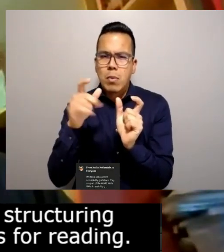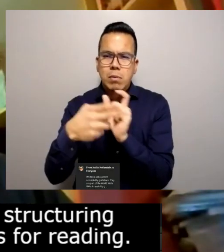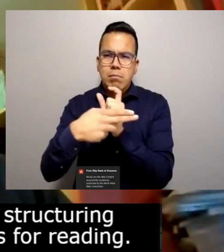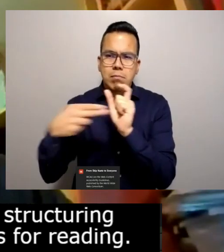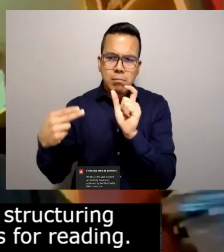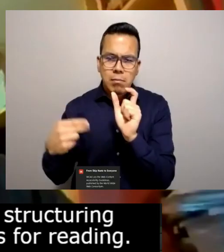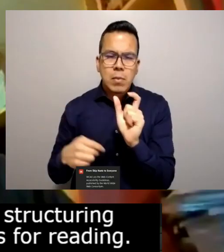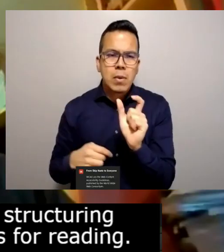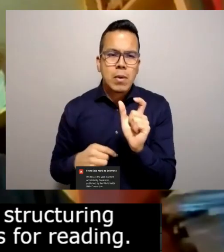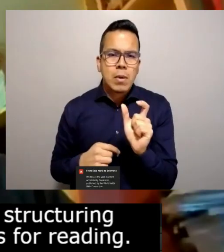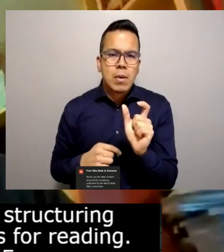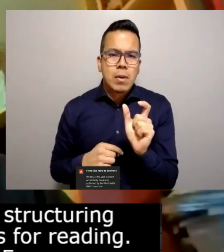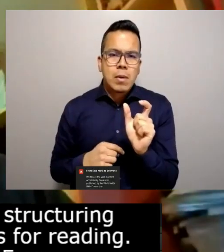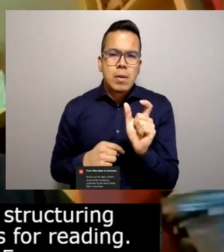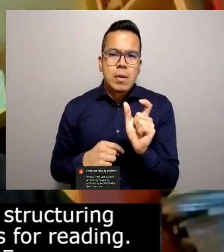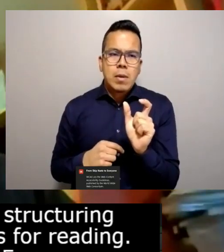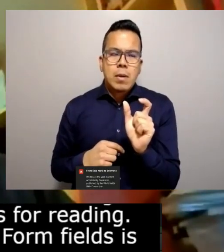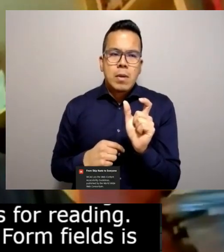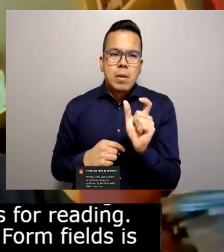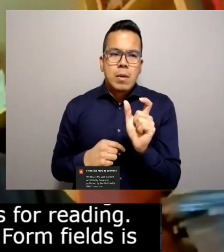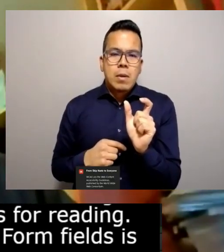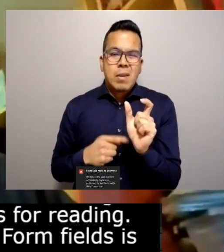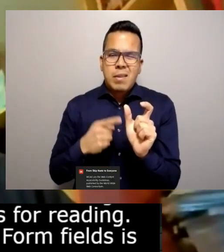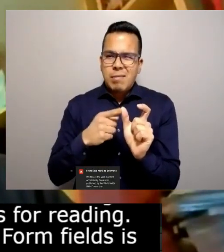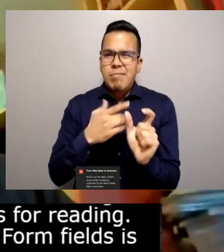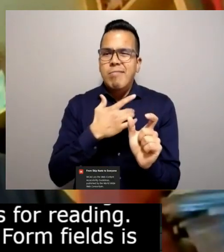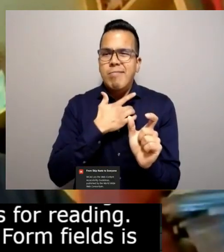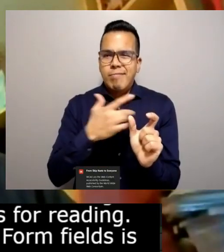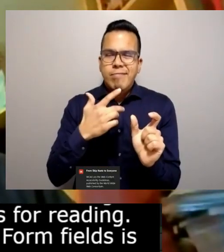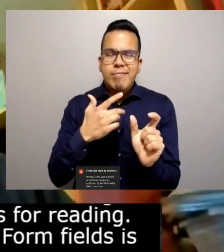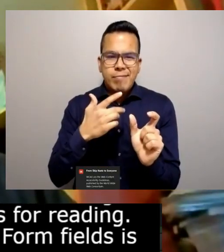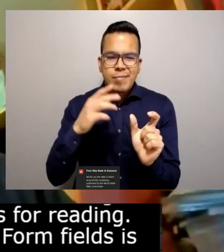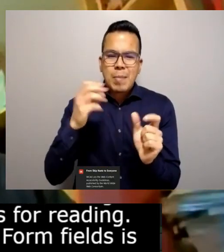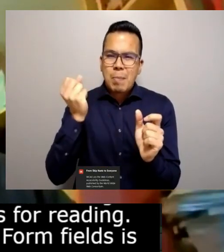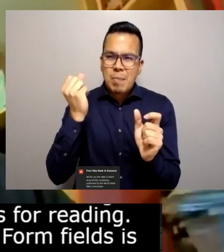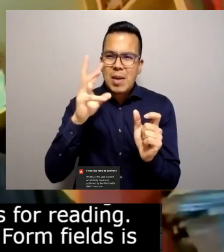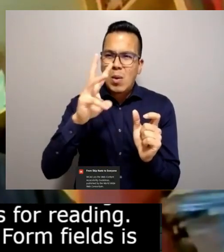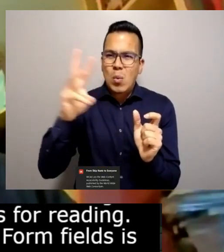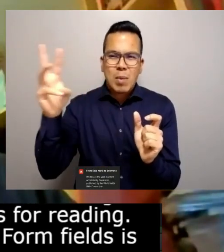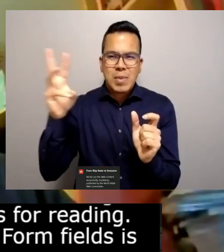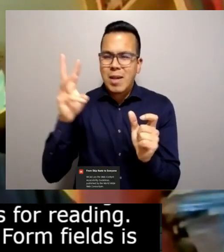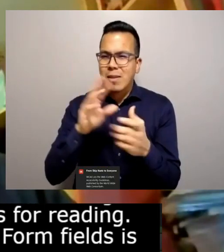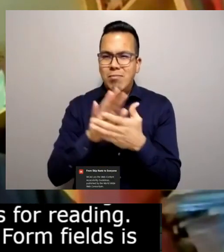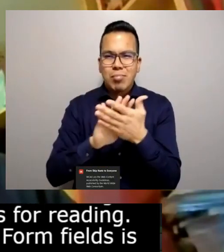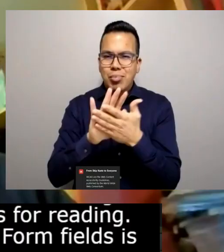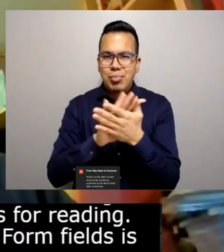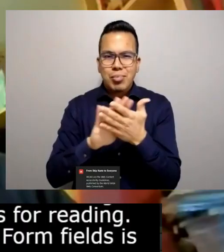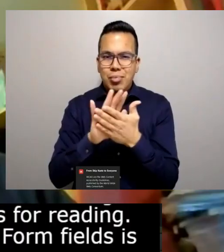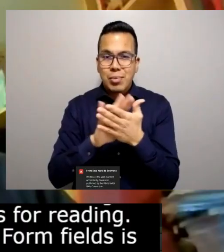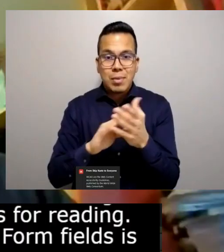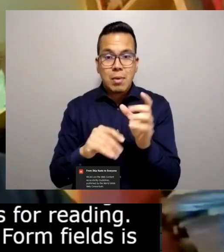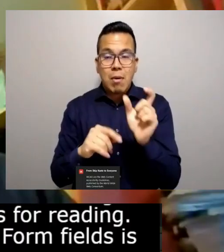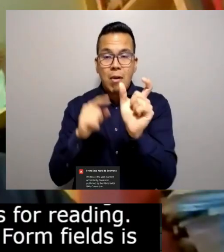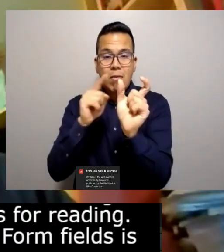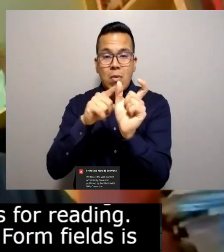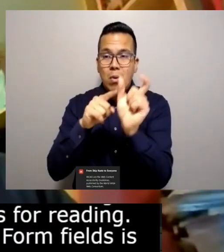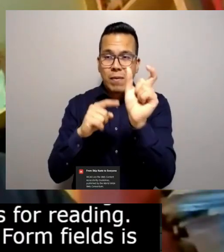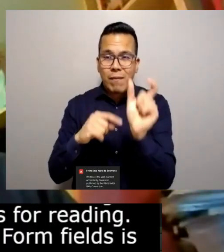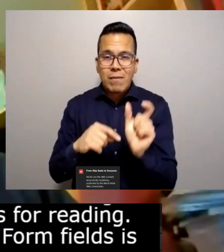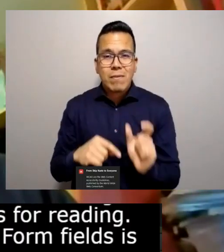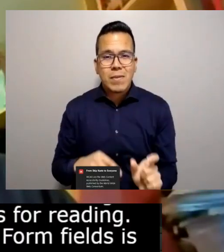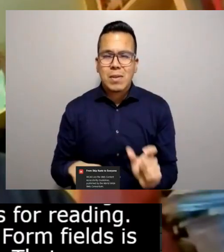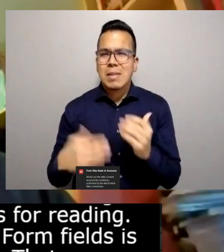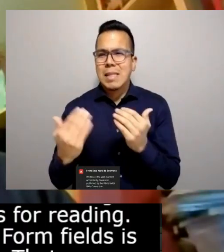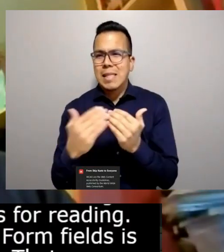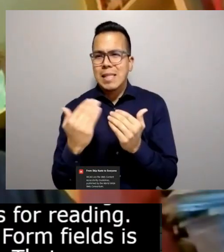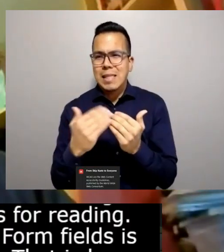with websites that use forms. That is low-hanging fruit in that